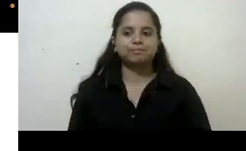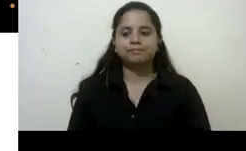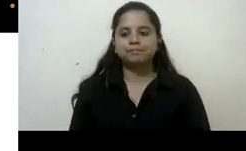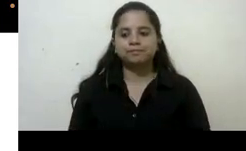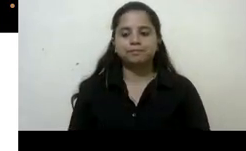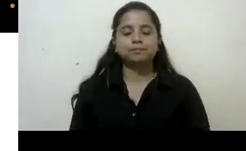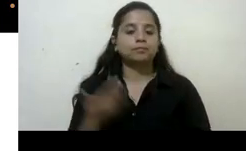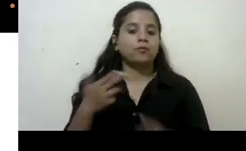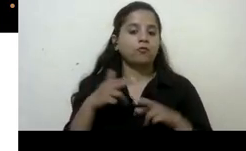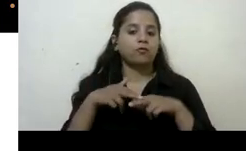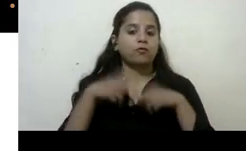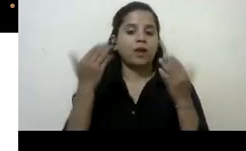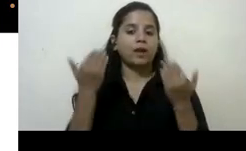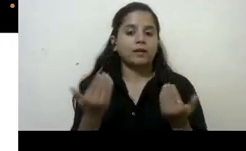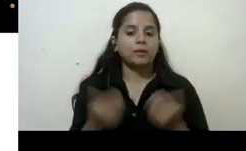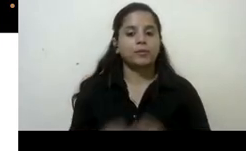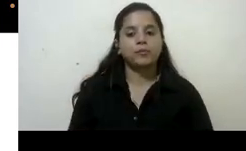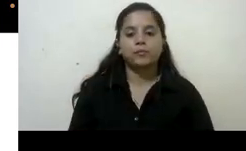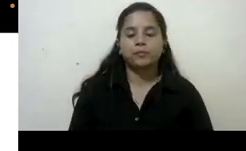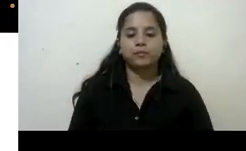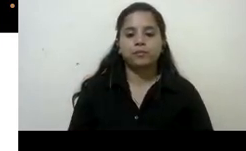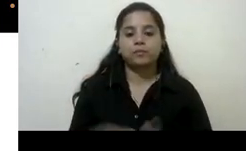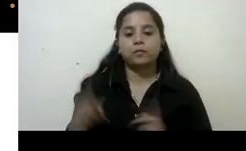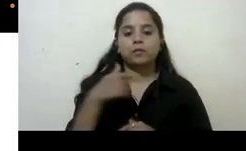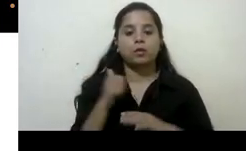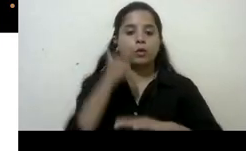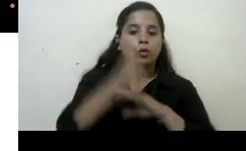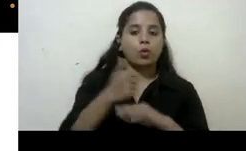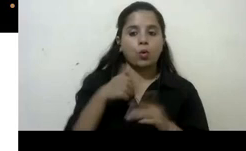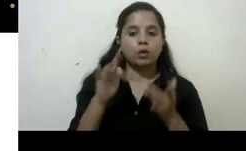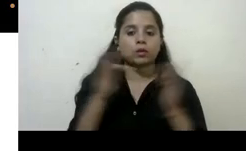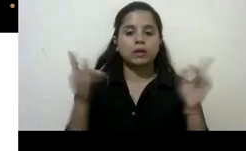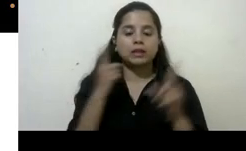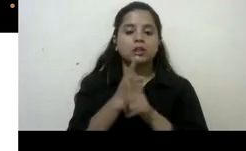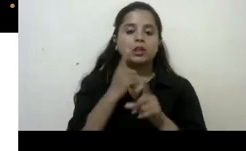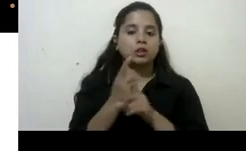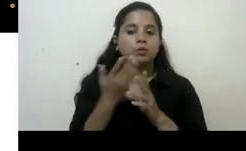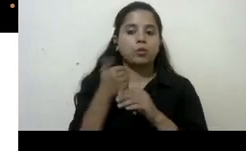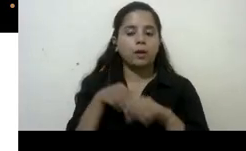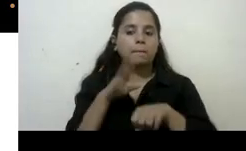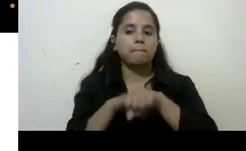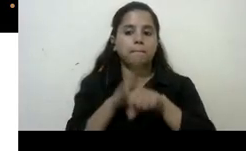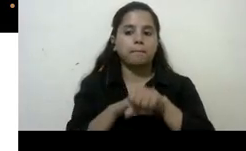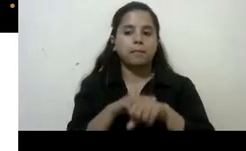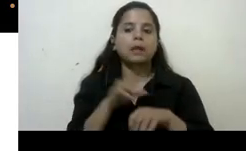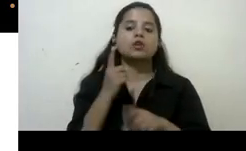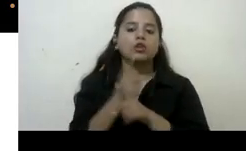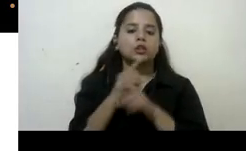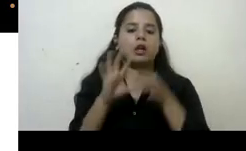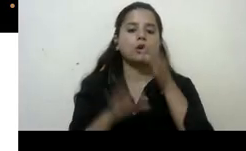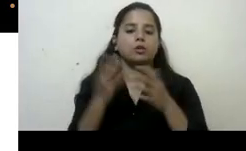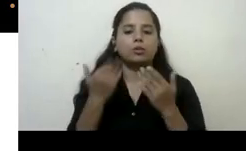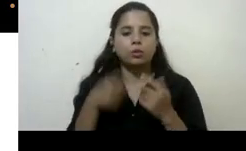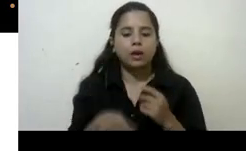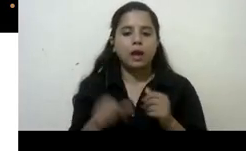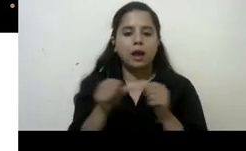And finally, we can also establish our virtual teacher groups, or we can be a member of teacher associations like